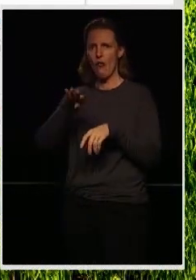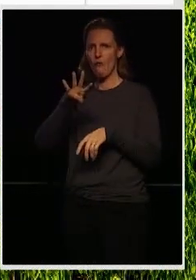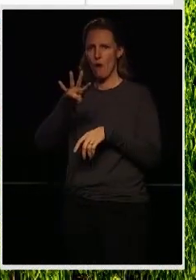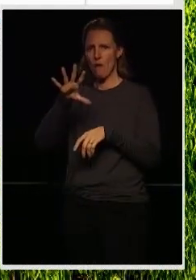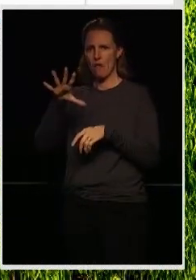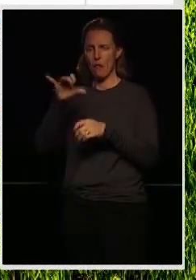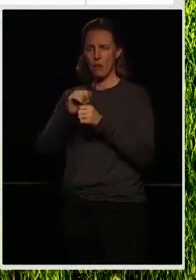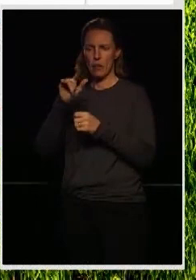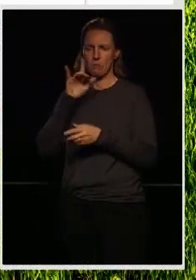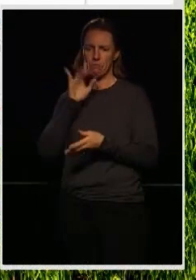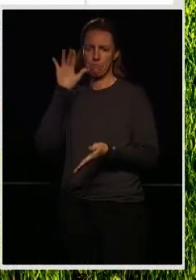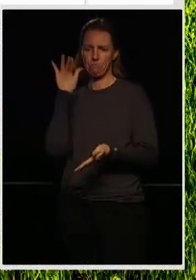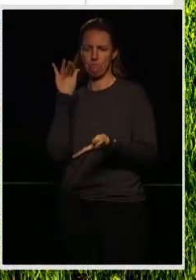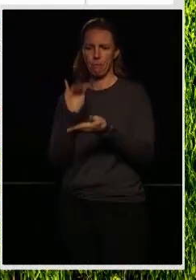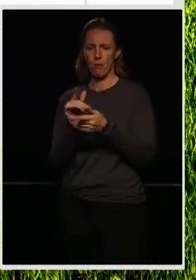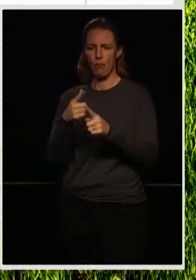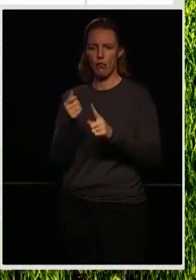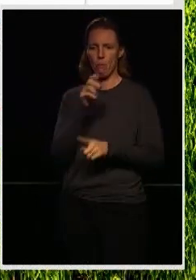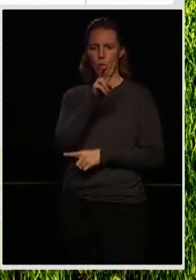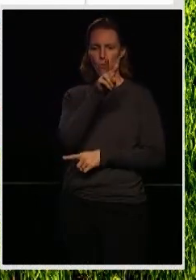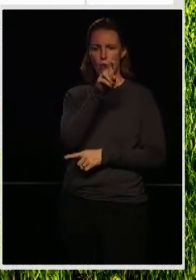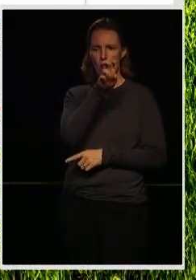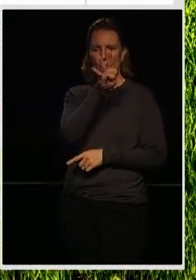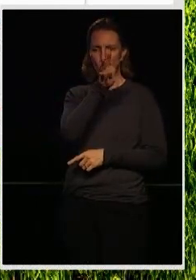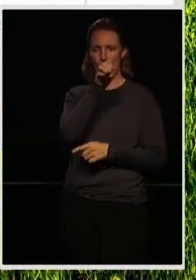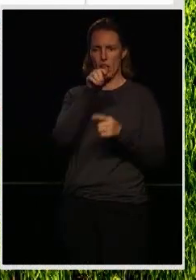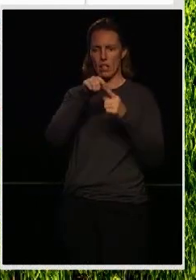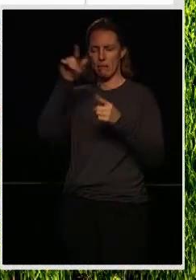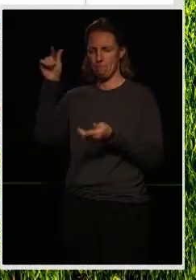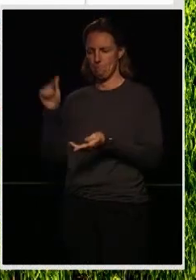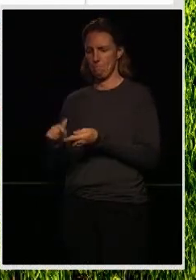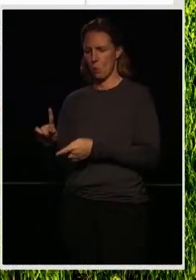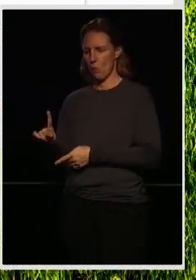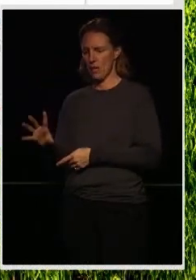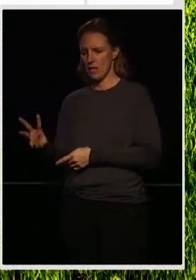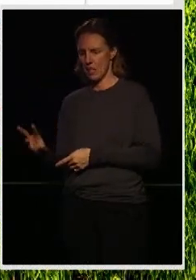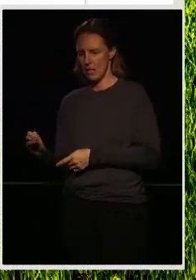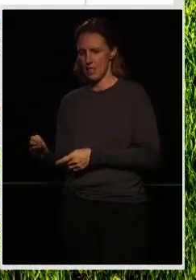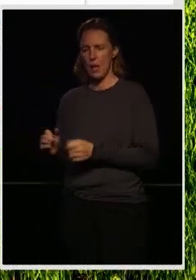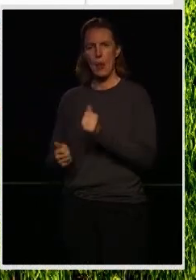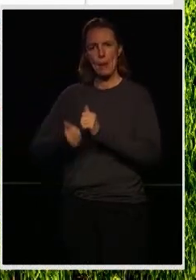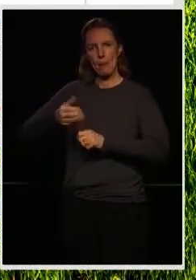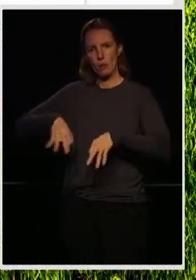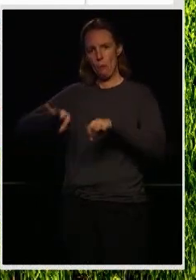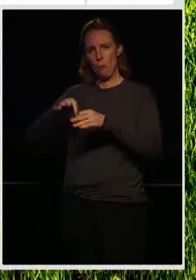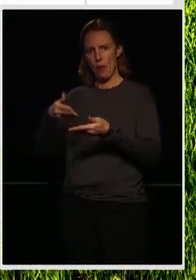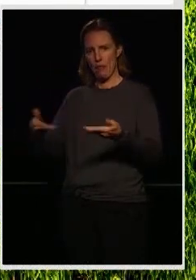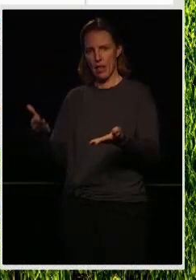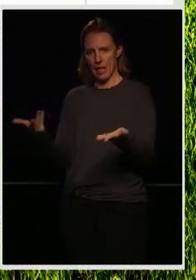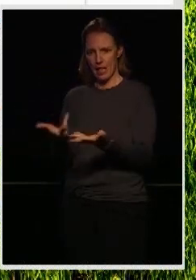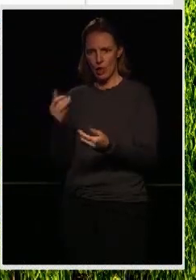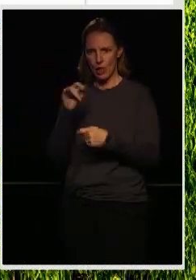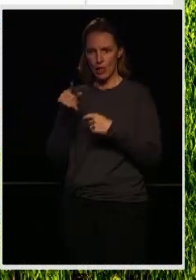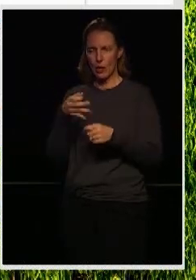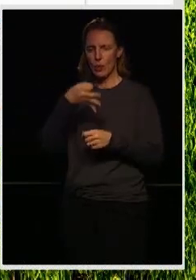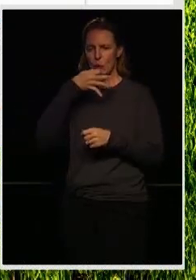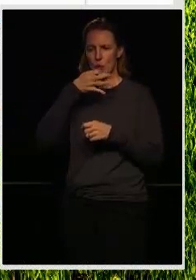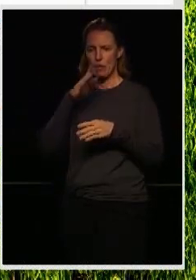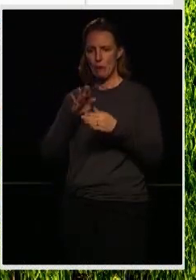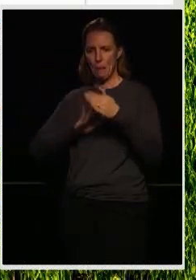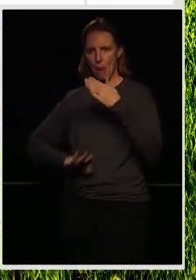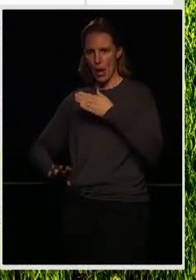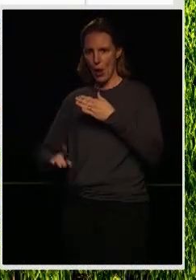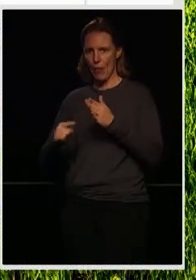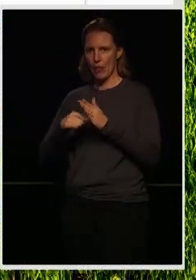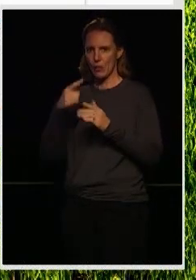bulk tank milk quality from 240 down to 160. The most important thing here is that as soon as we get below